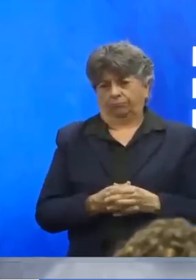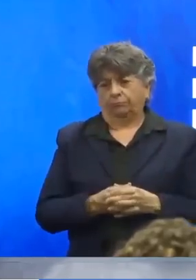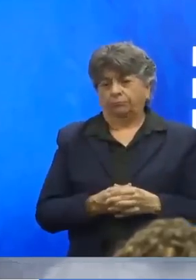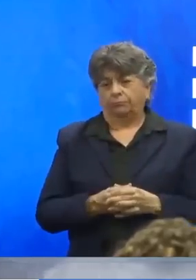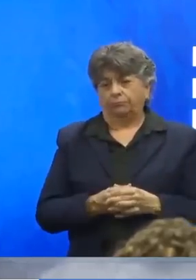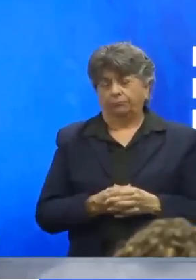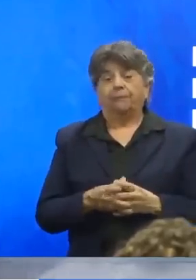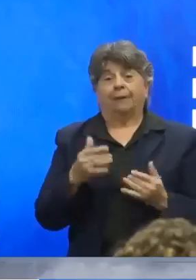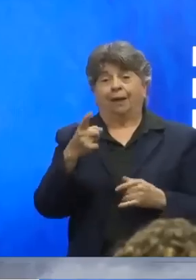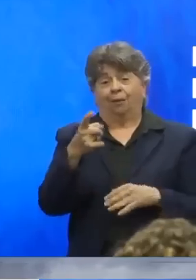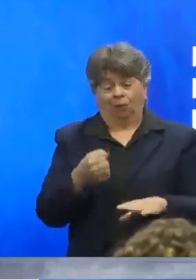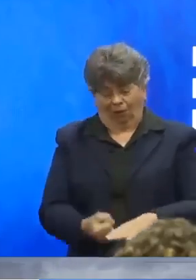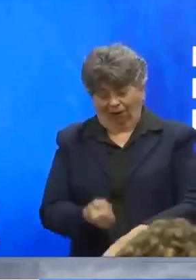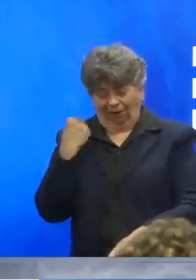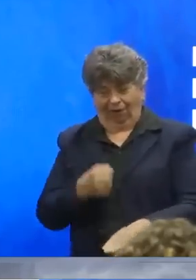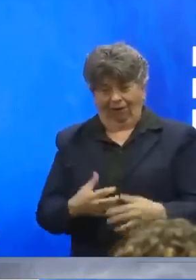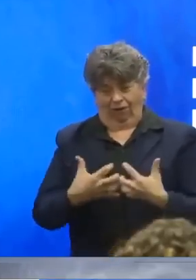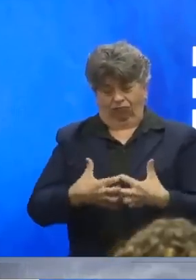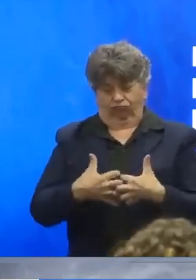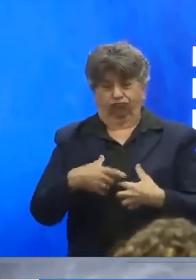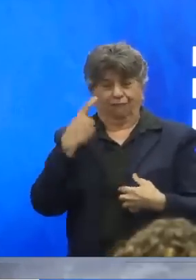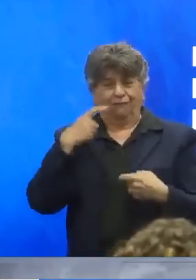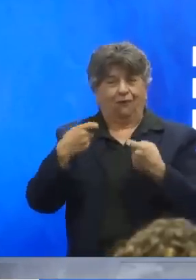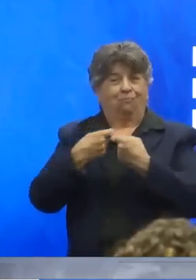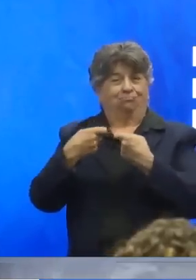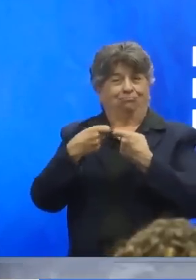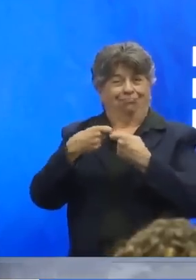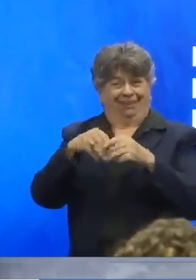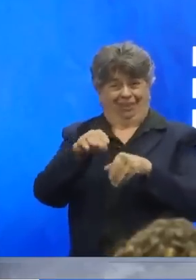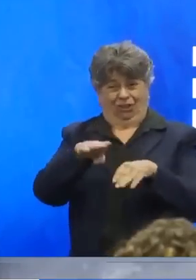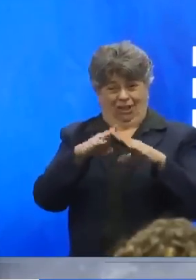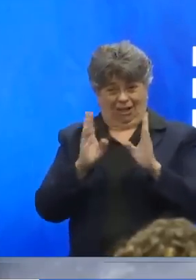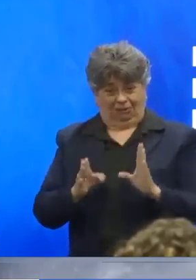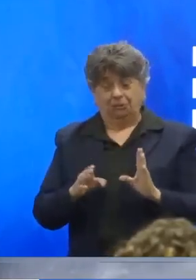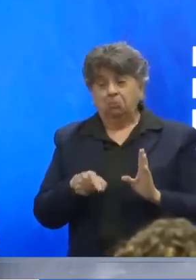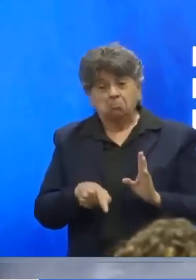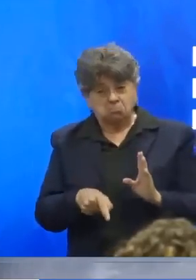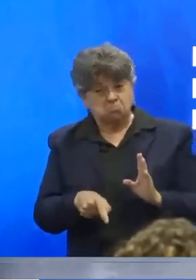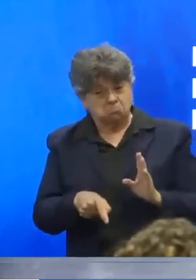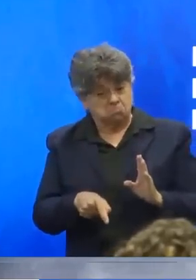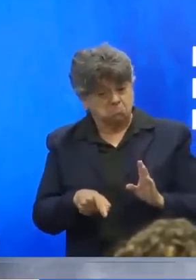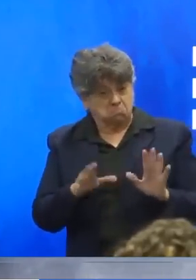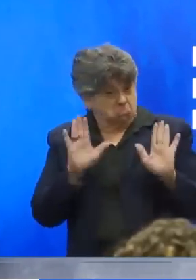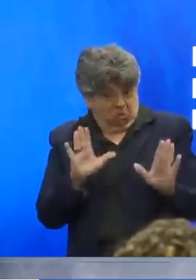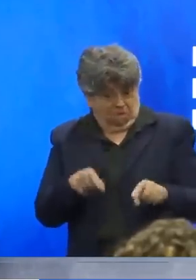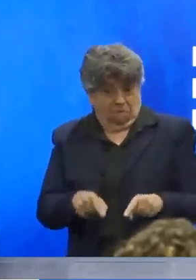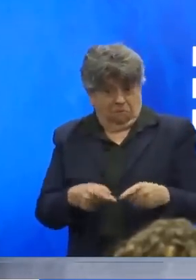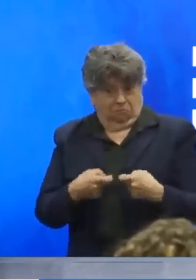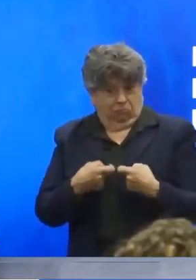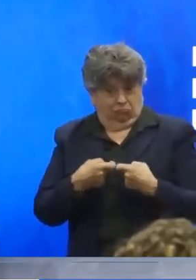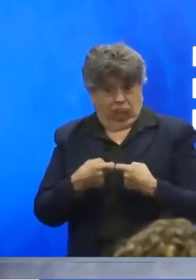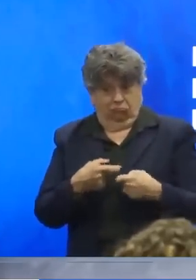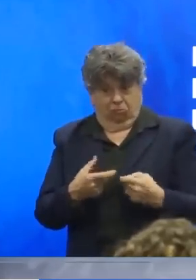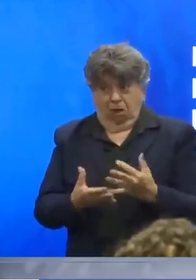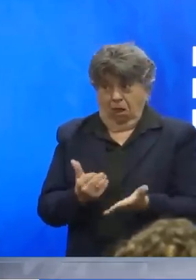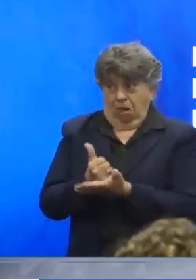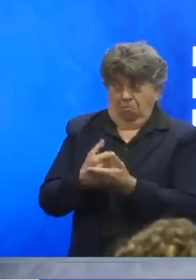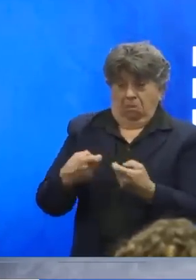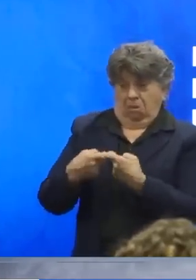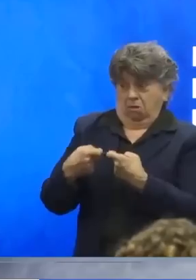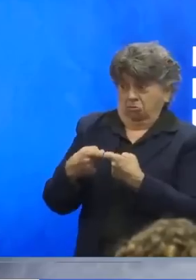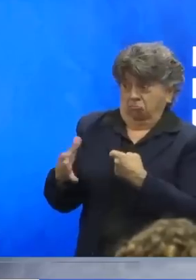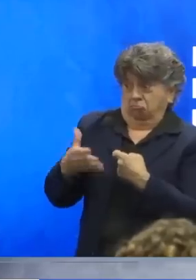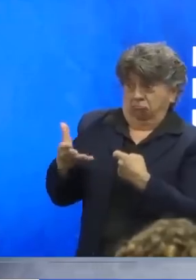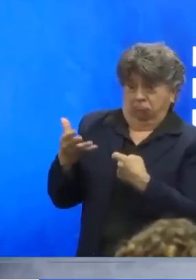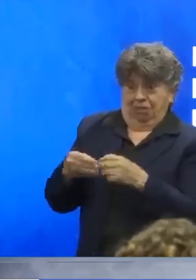and you prepare to lose power, using a generator is a great way to be able to restore connectivity, but you